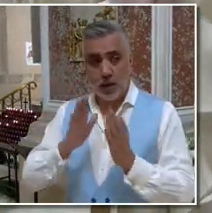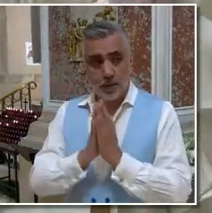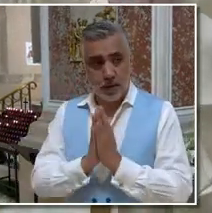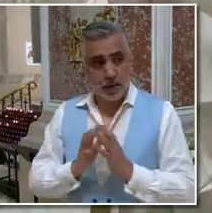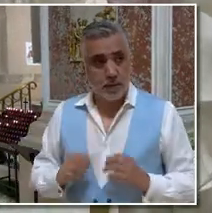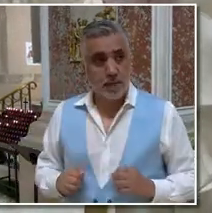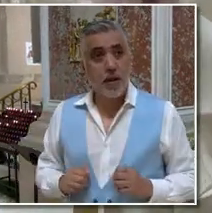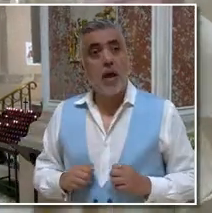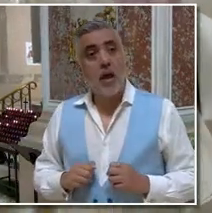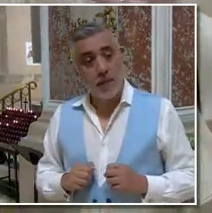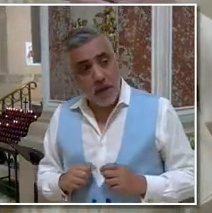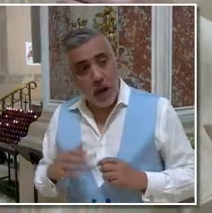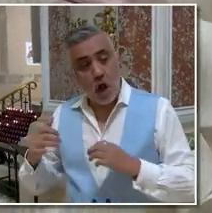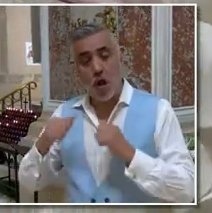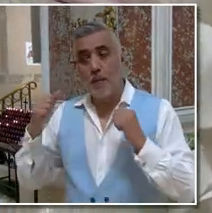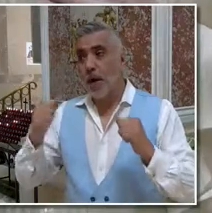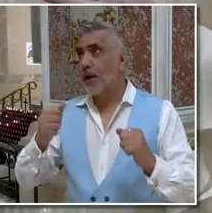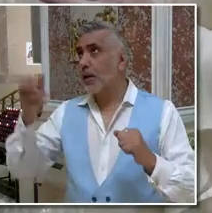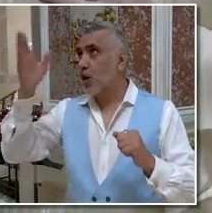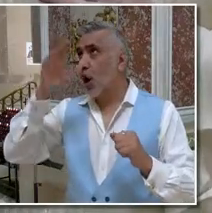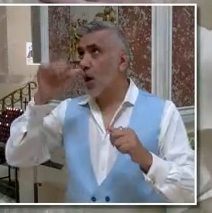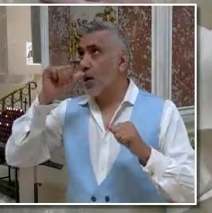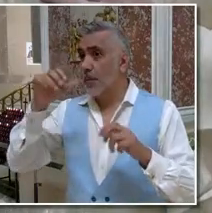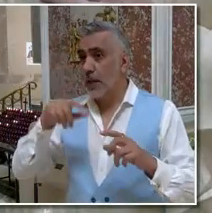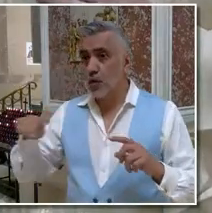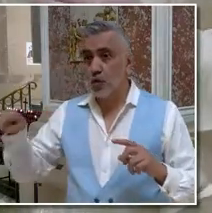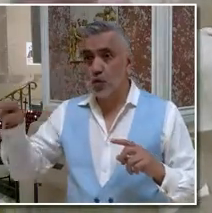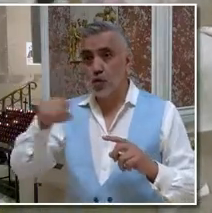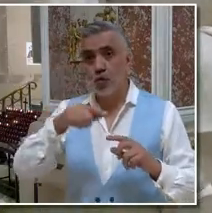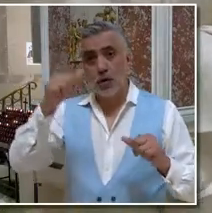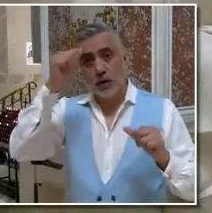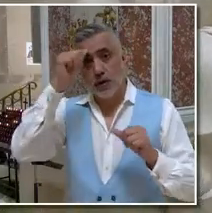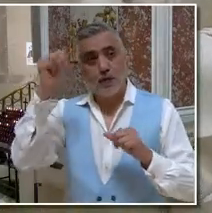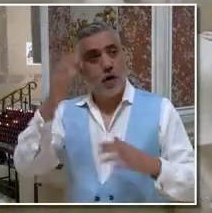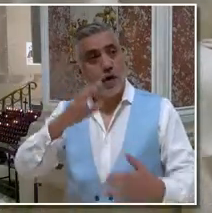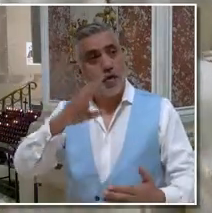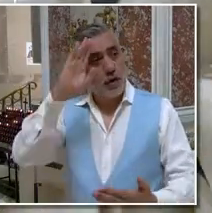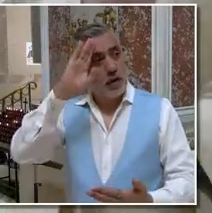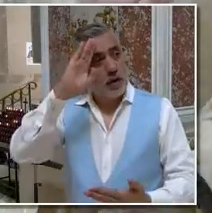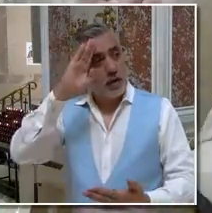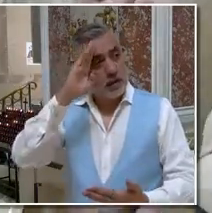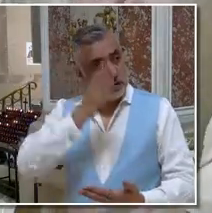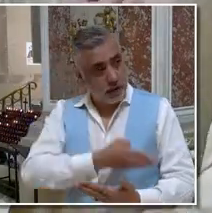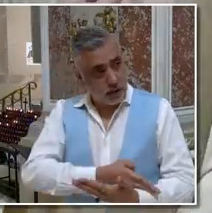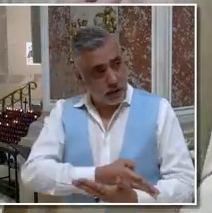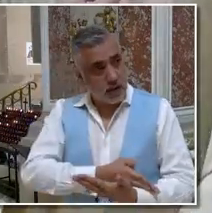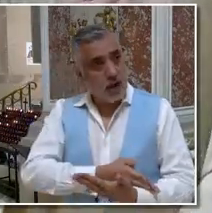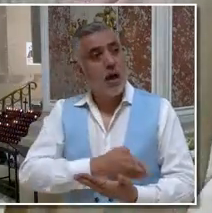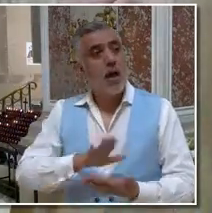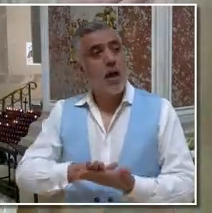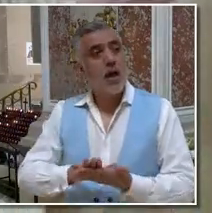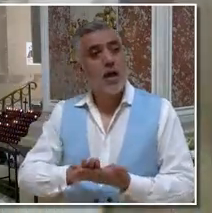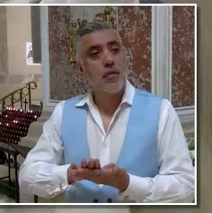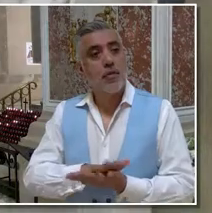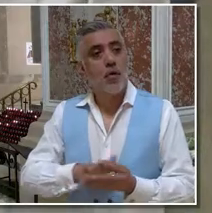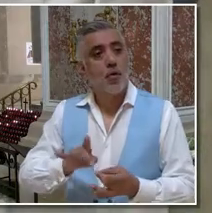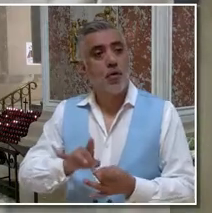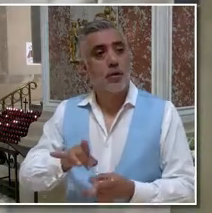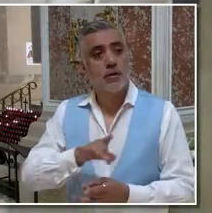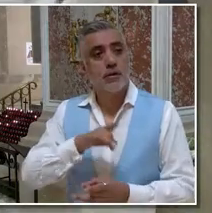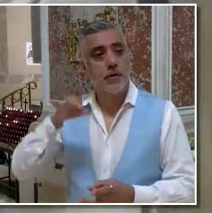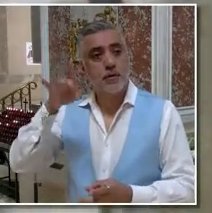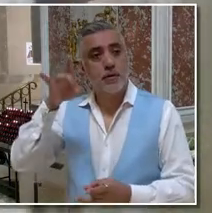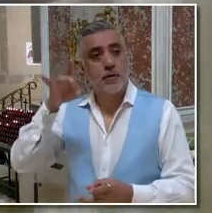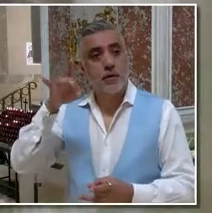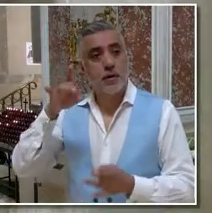Amen. And may Almighty God bless you, the Father and the Son and the